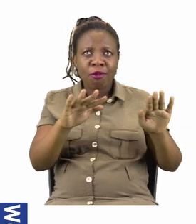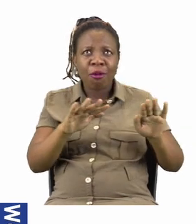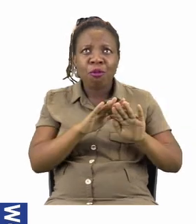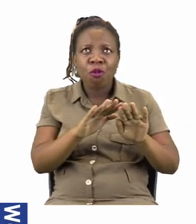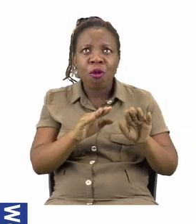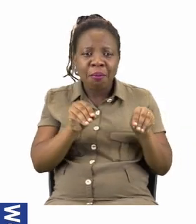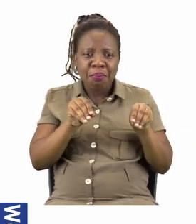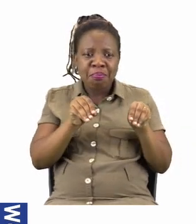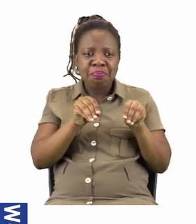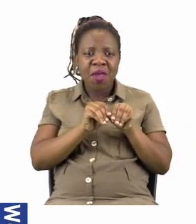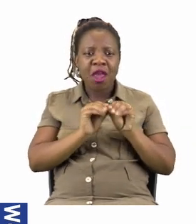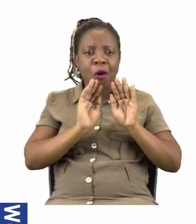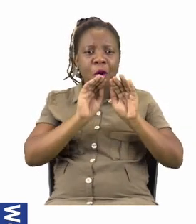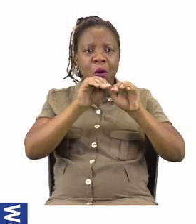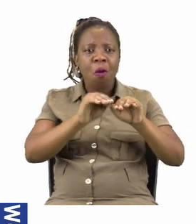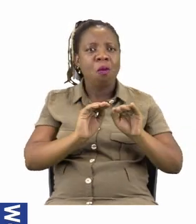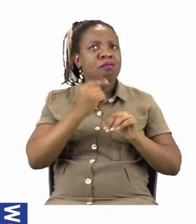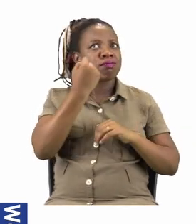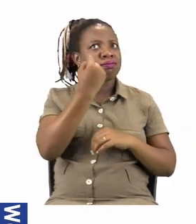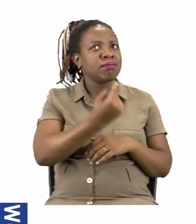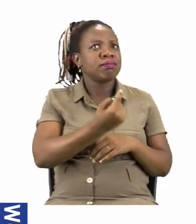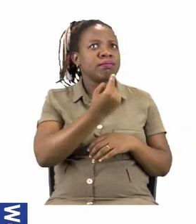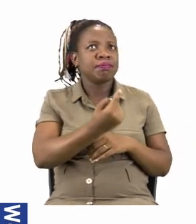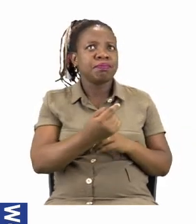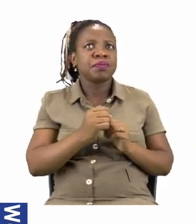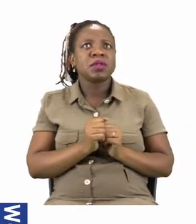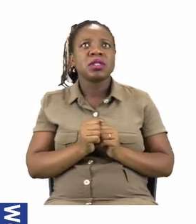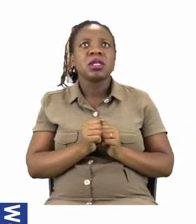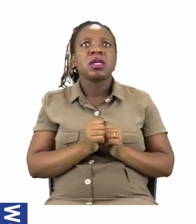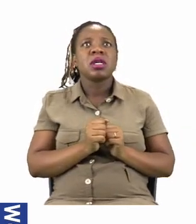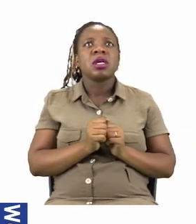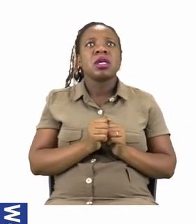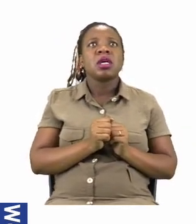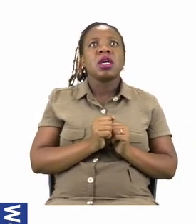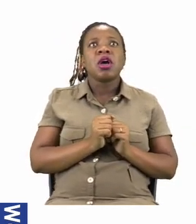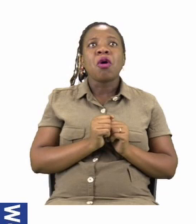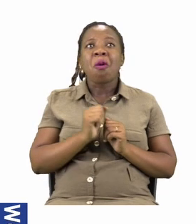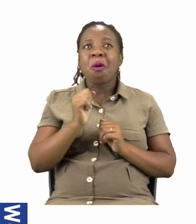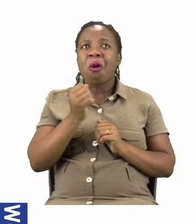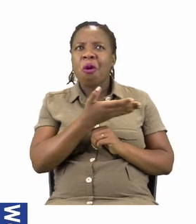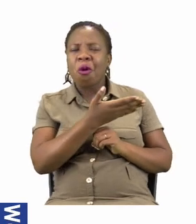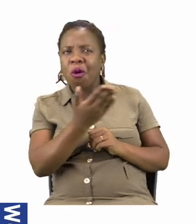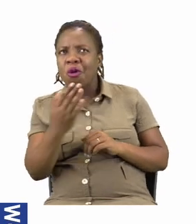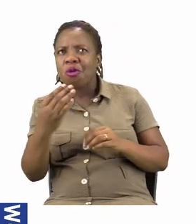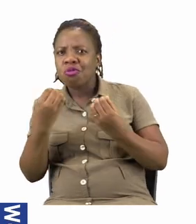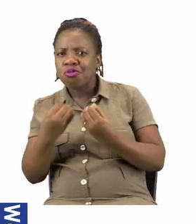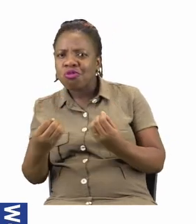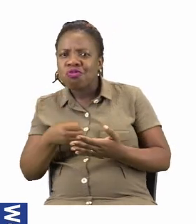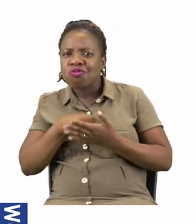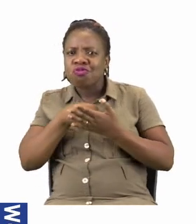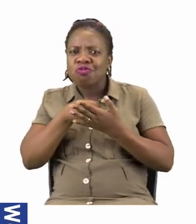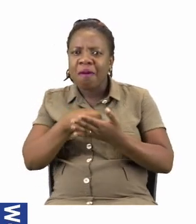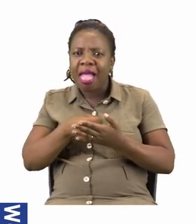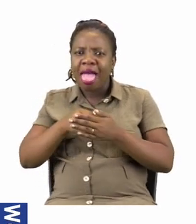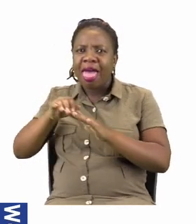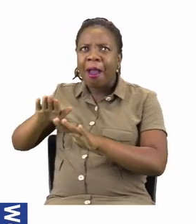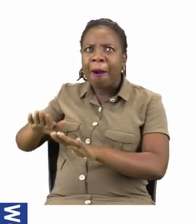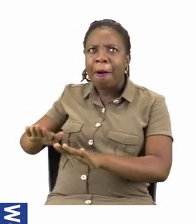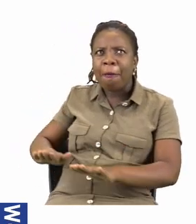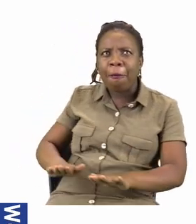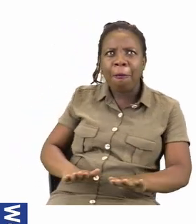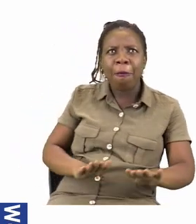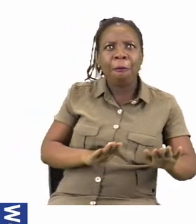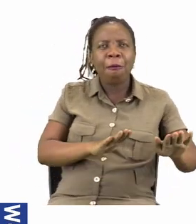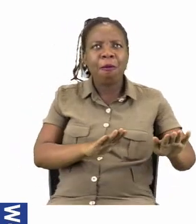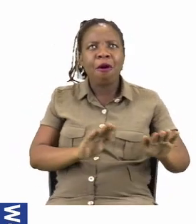waves. It is really fun. The water park can be very crowded.